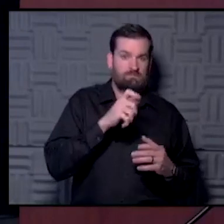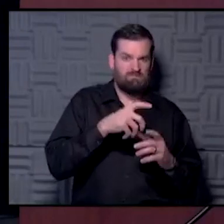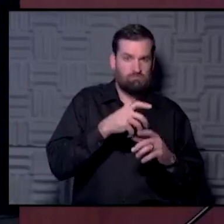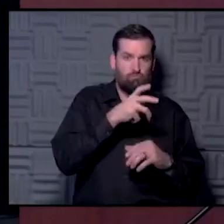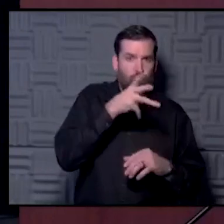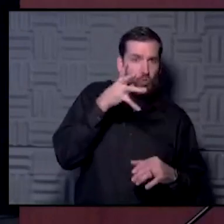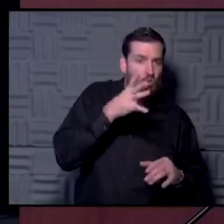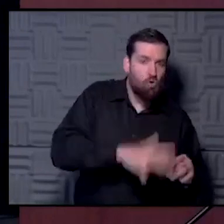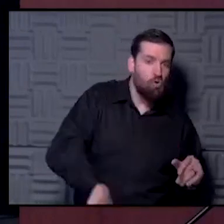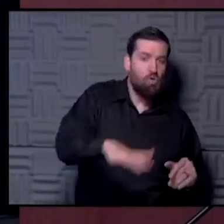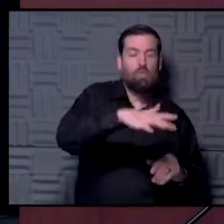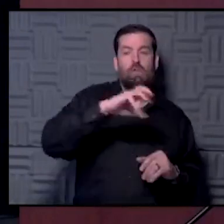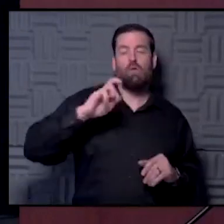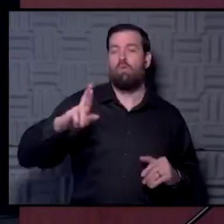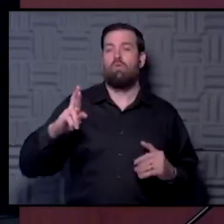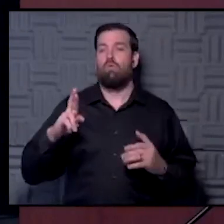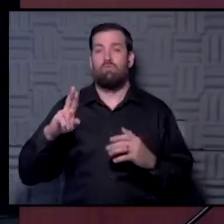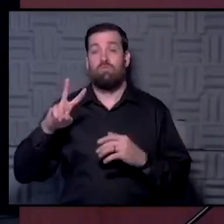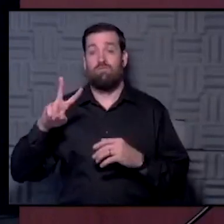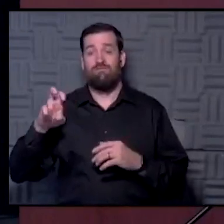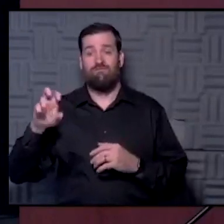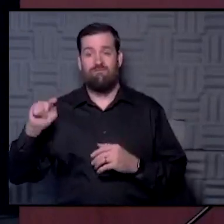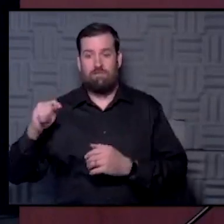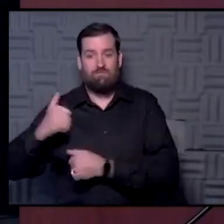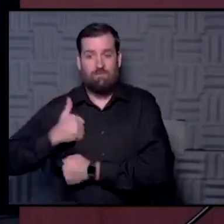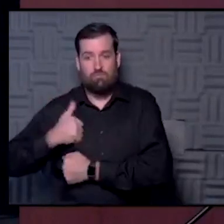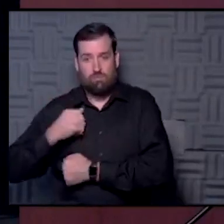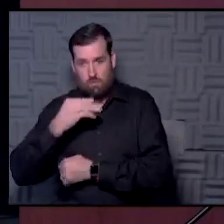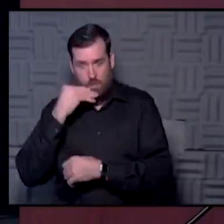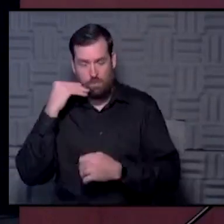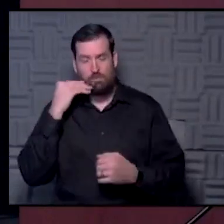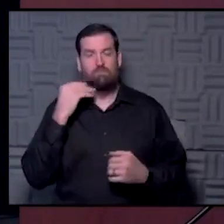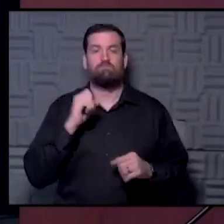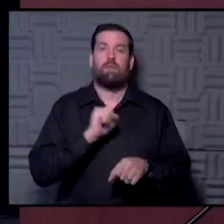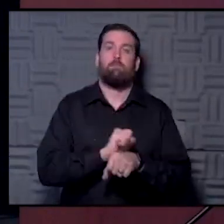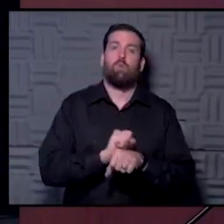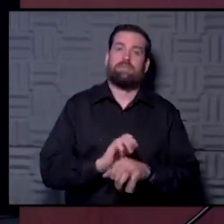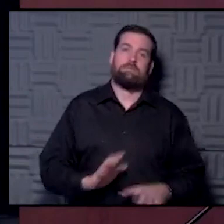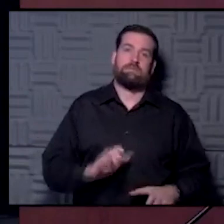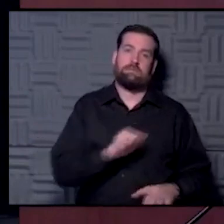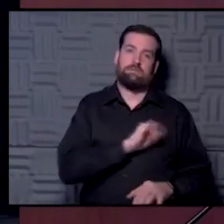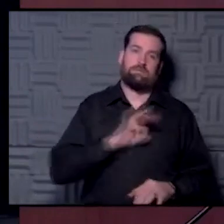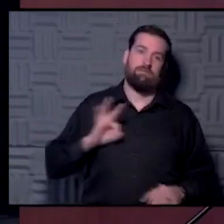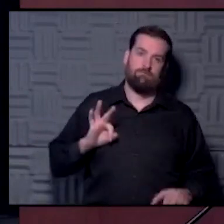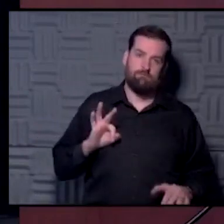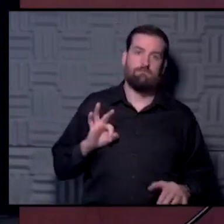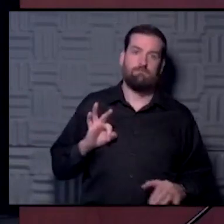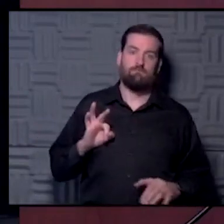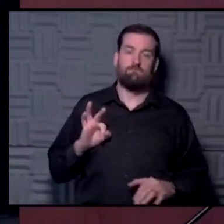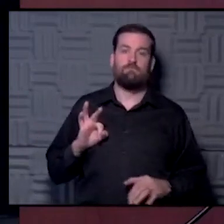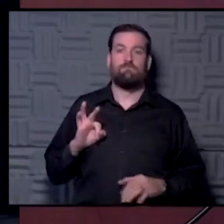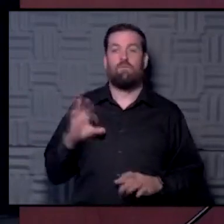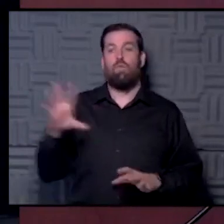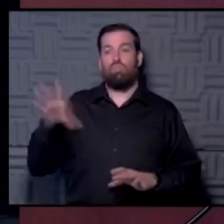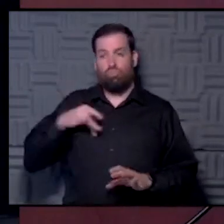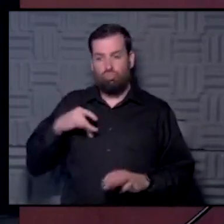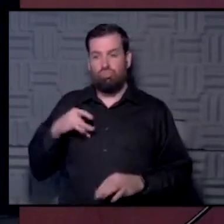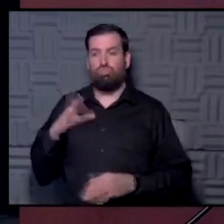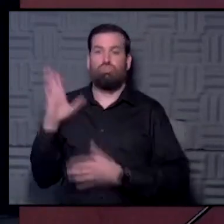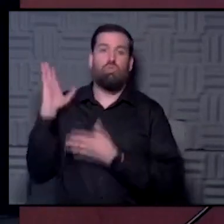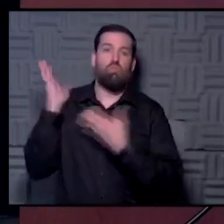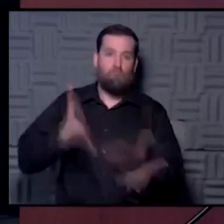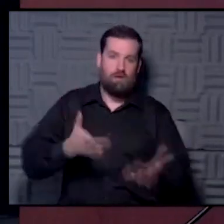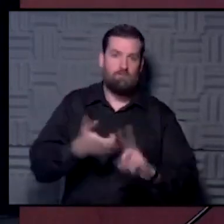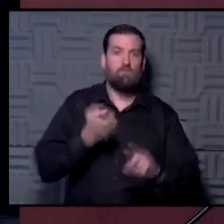in Kansas or even these veterans' homes, is that it's employees, it's the healthcare workers bringing the disease in from community